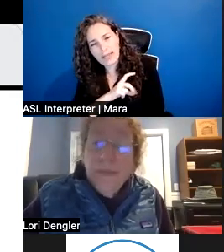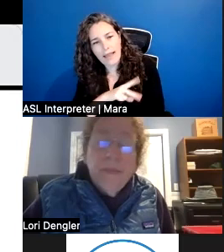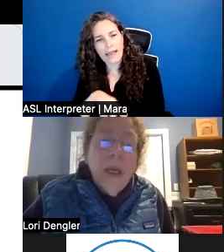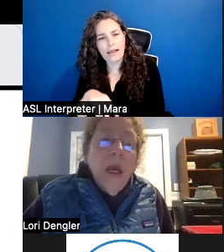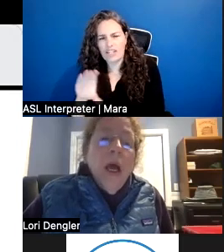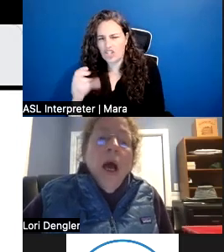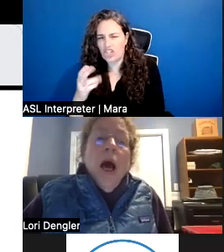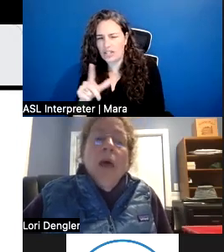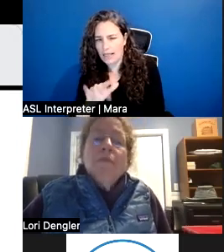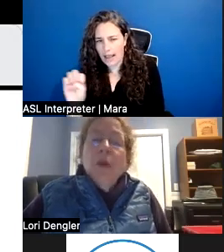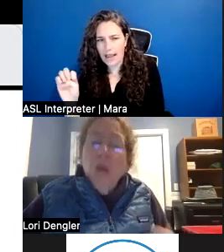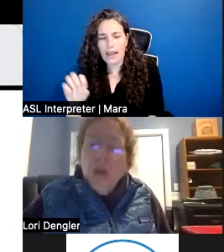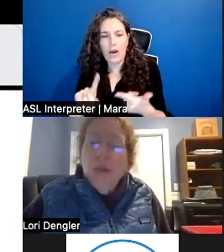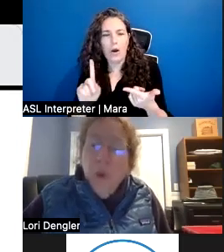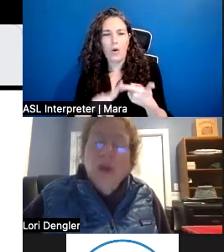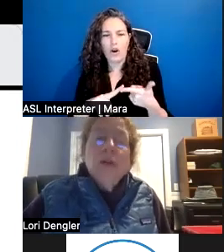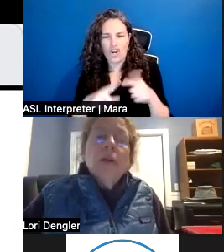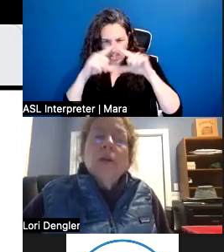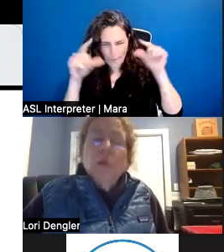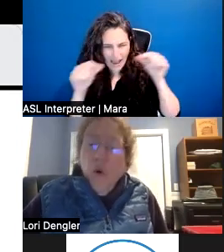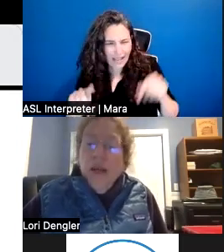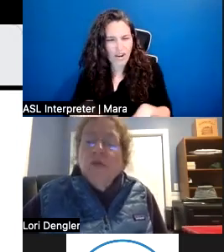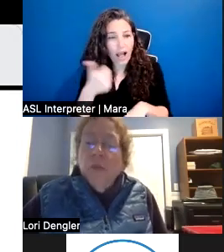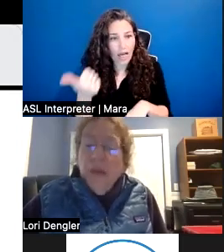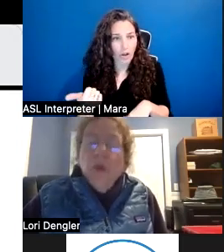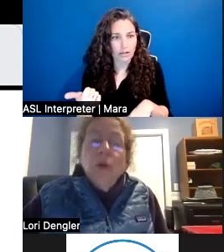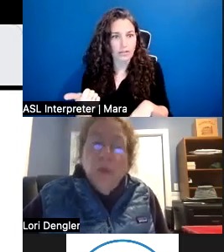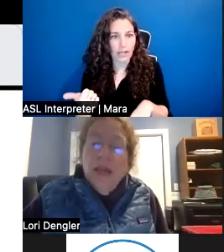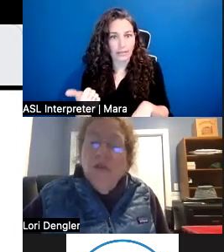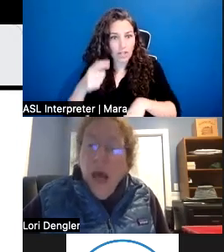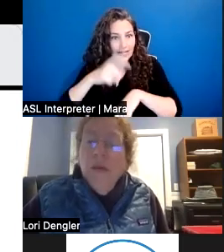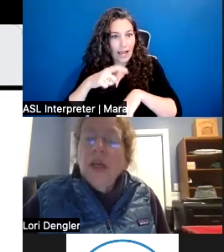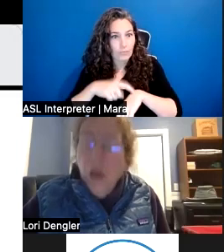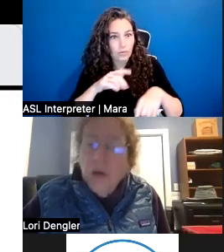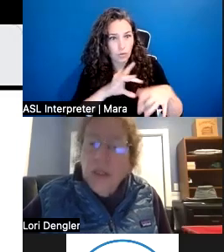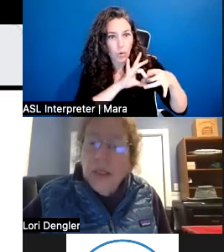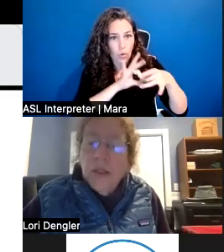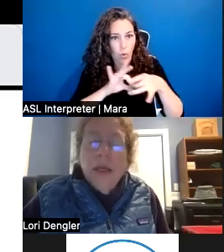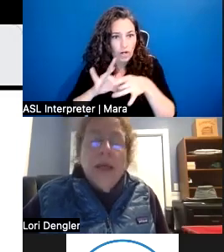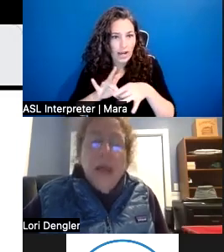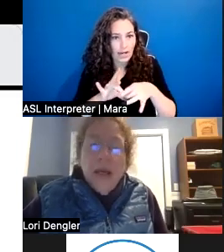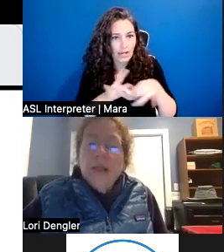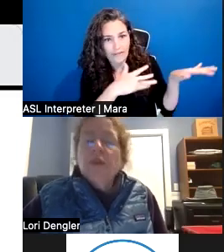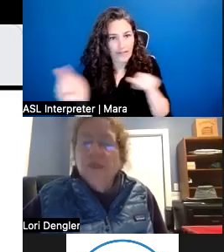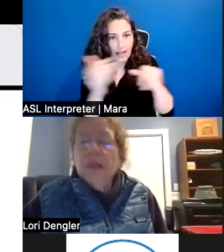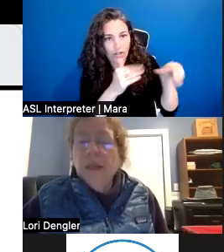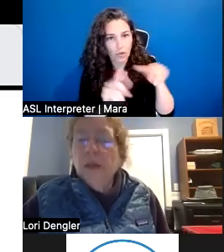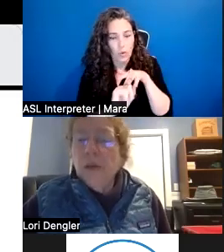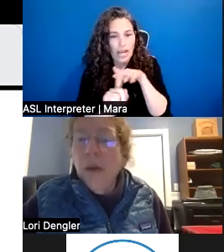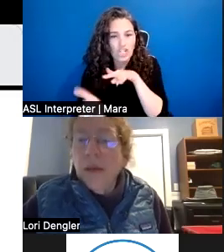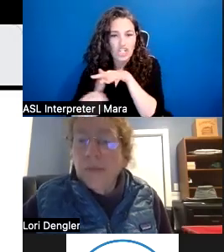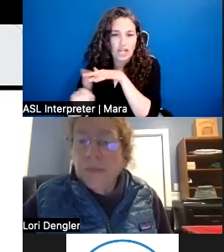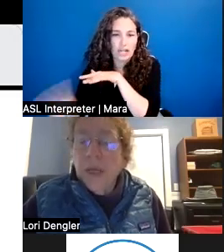evacuation. The most important warning for people who live on the coast is feeling